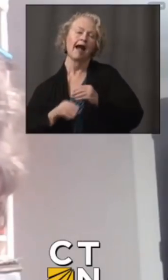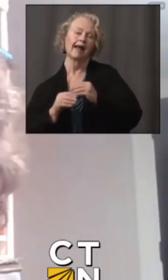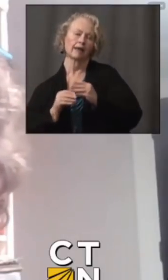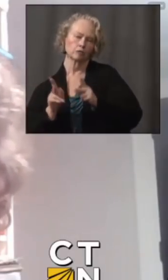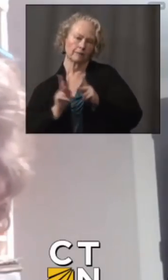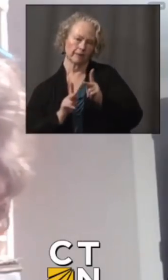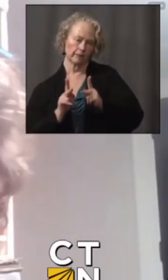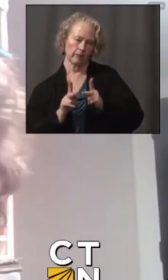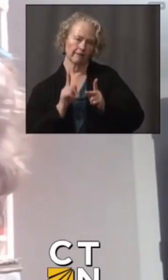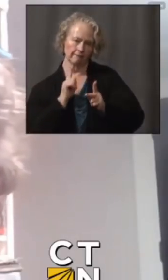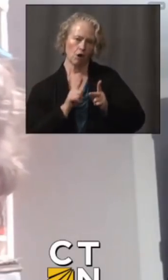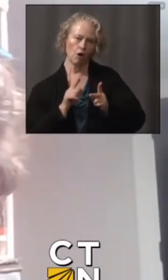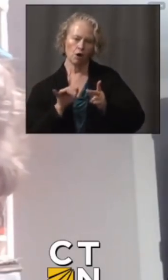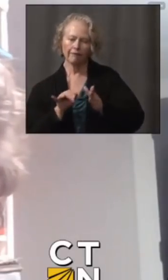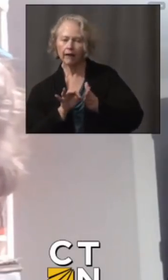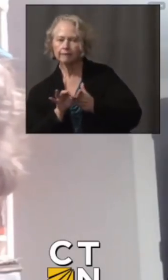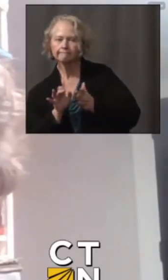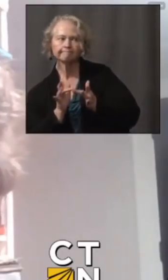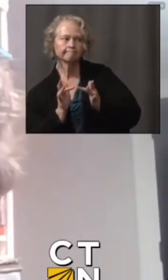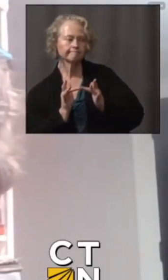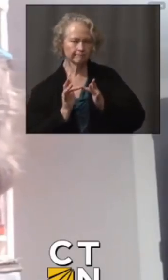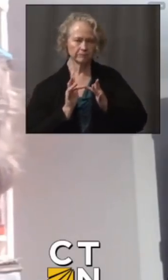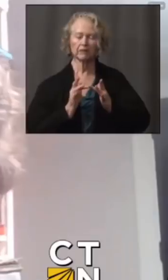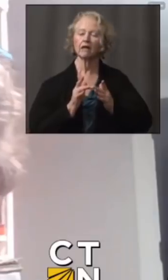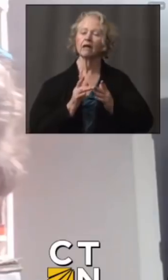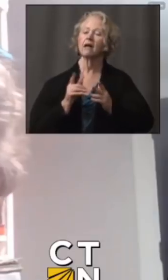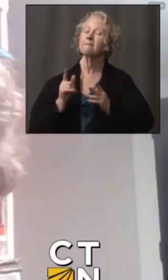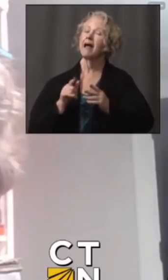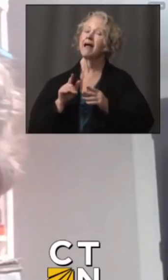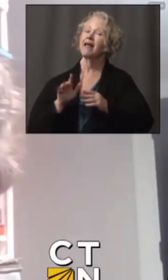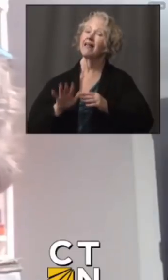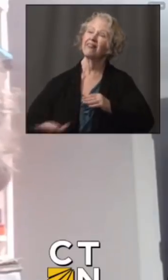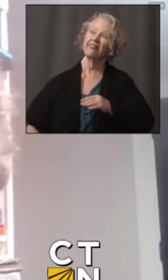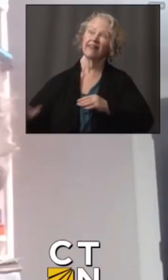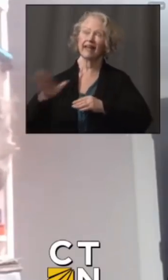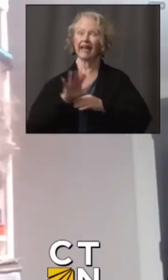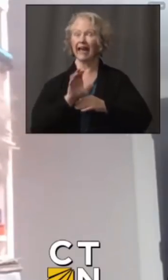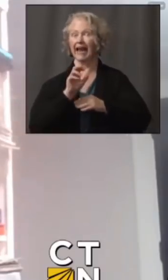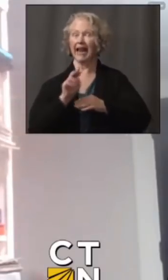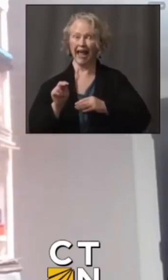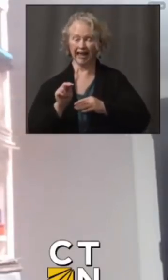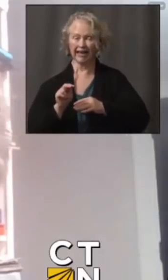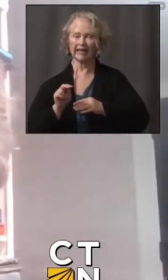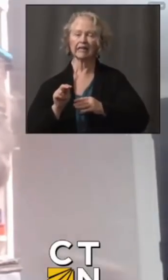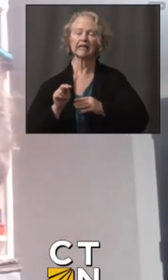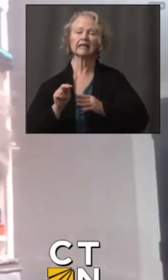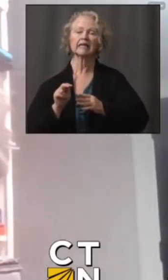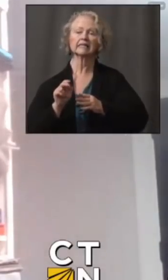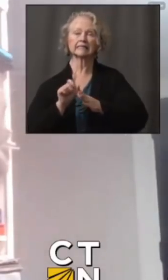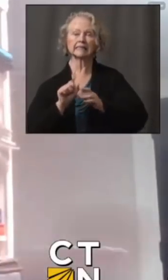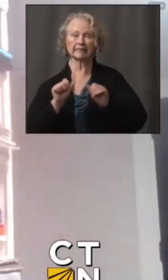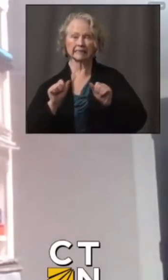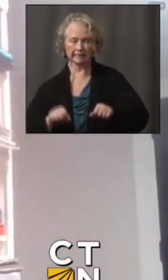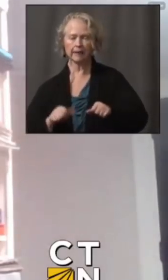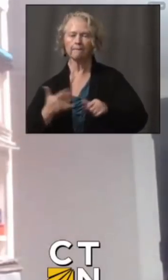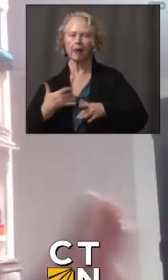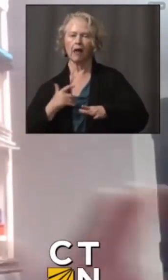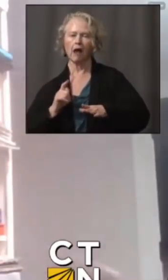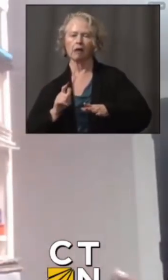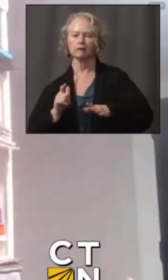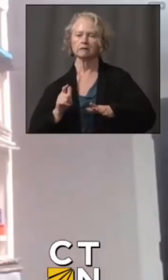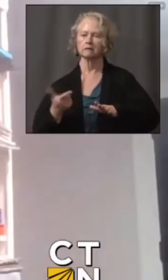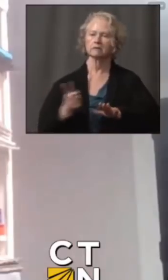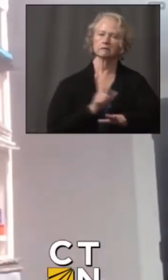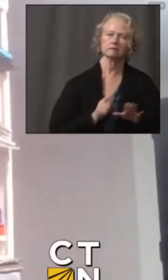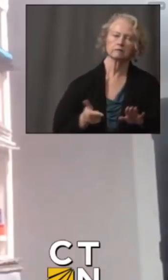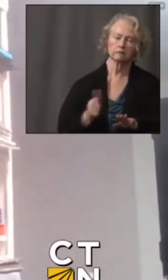But more importantly, the statewide contact tracing system that we have allows us to shift back and forth between